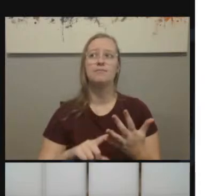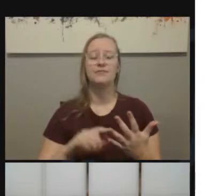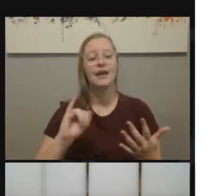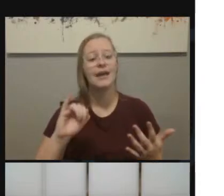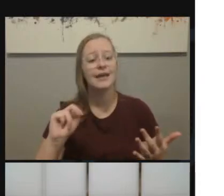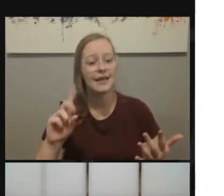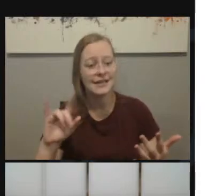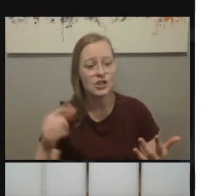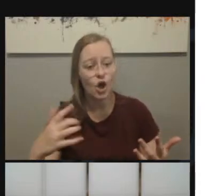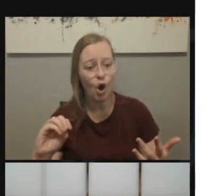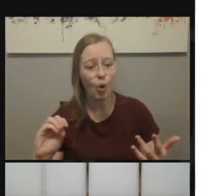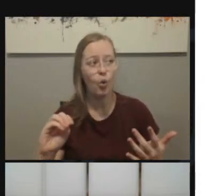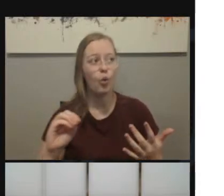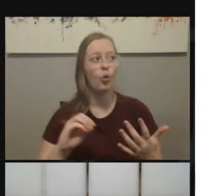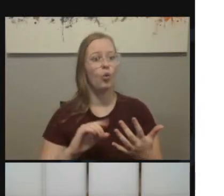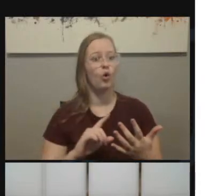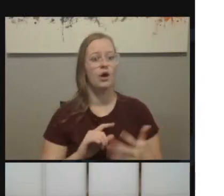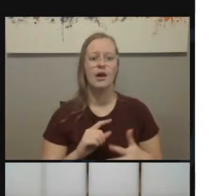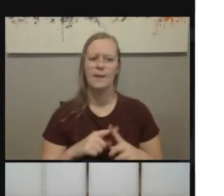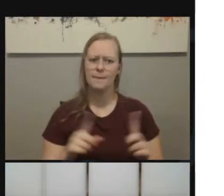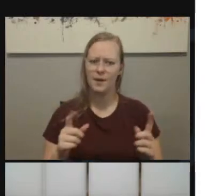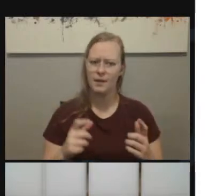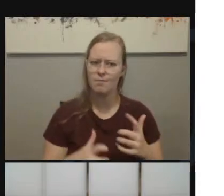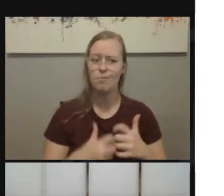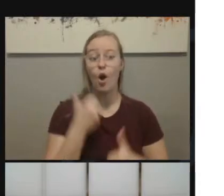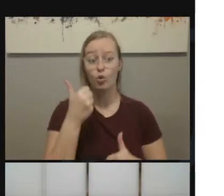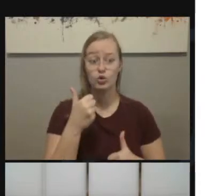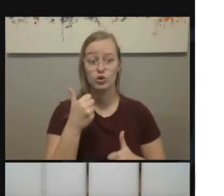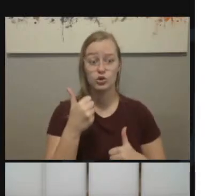indigo, but most